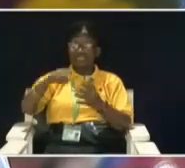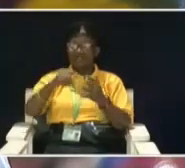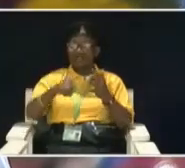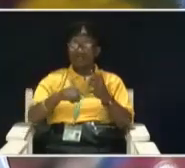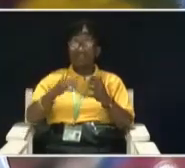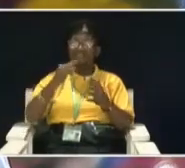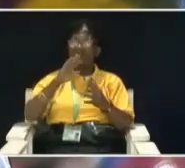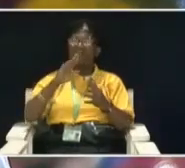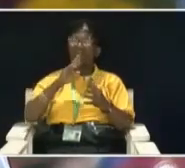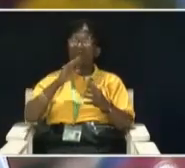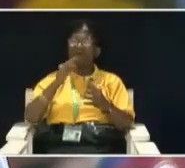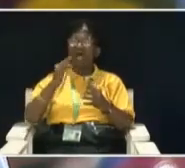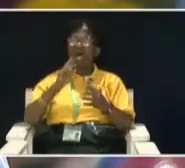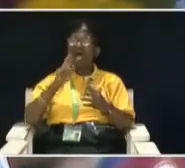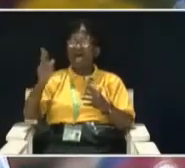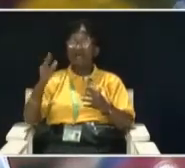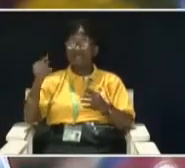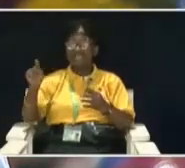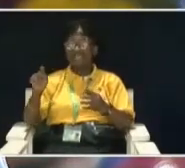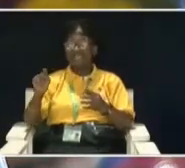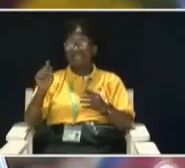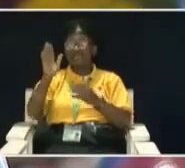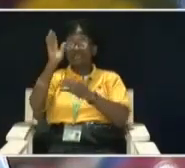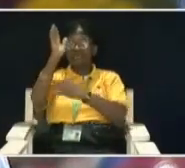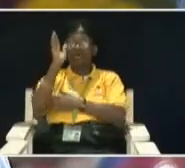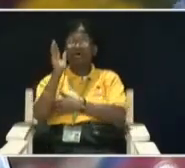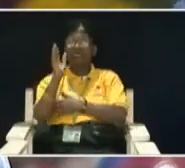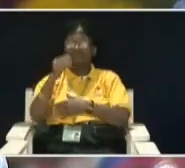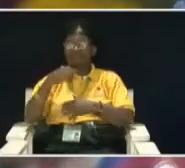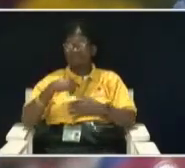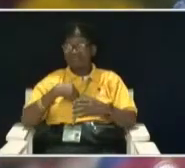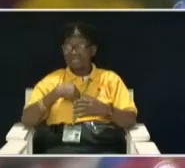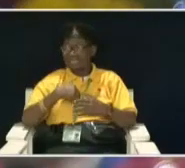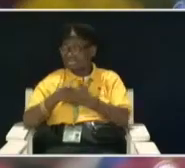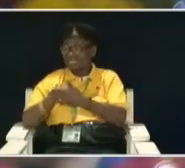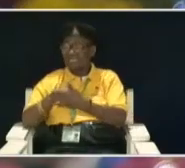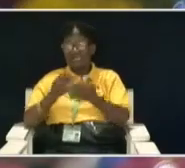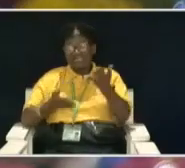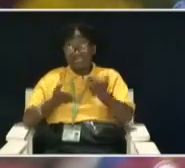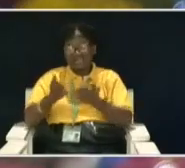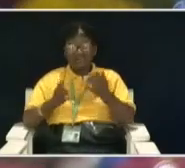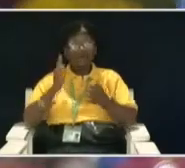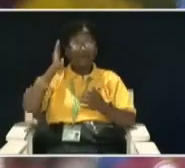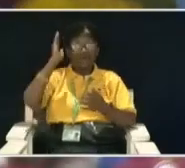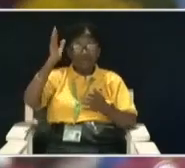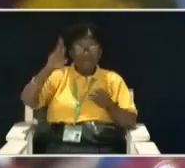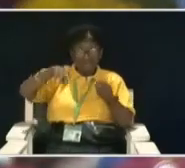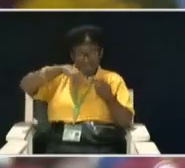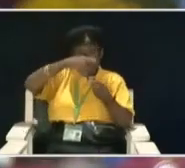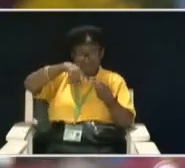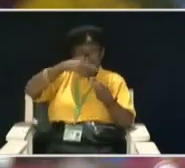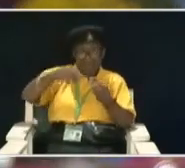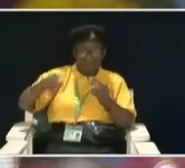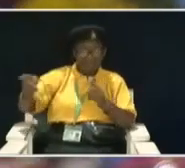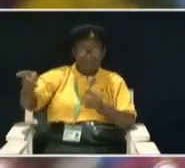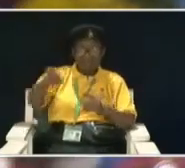The God I serve will surround you and your children with wall of fire.